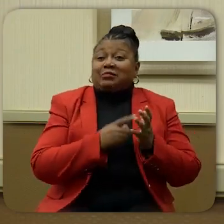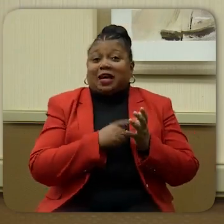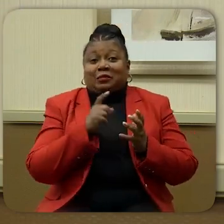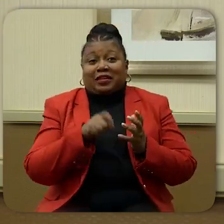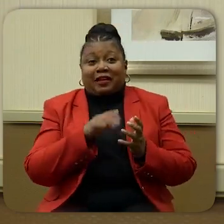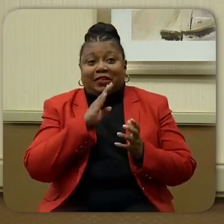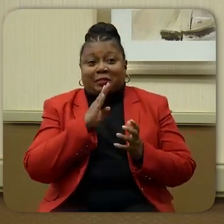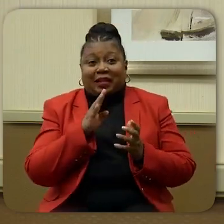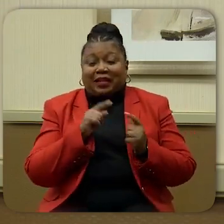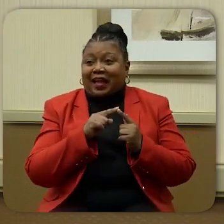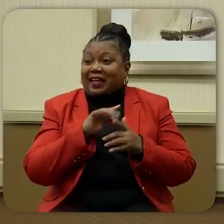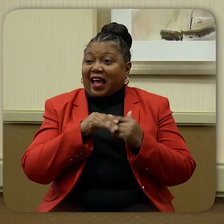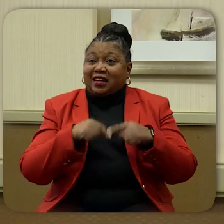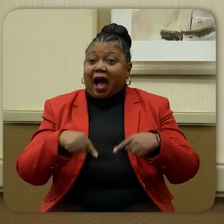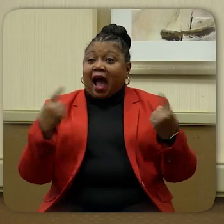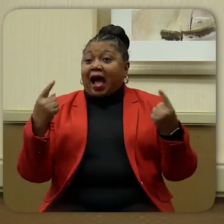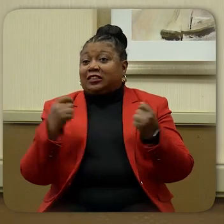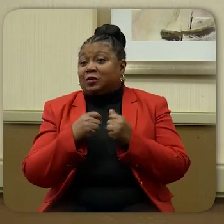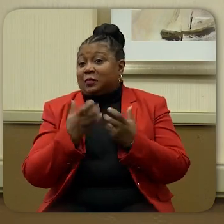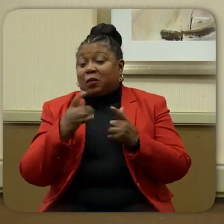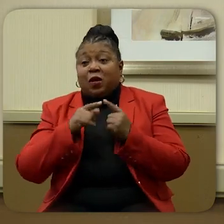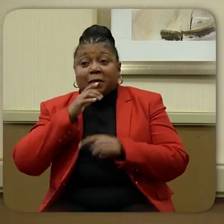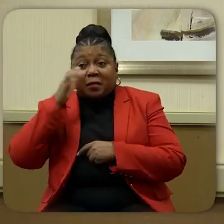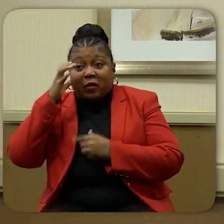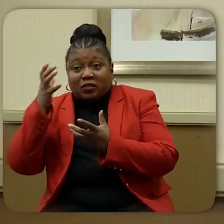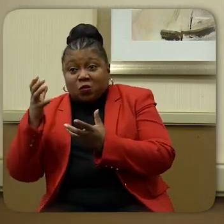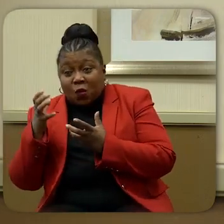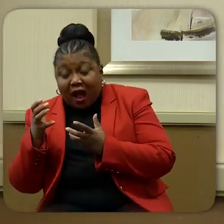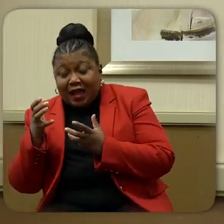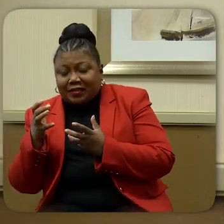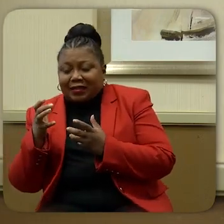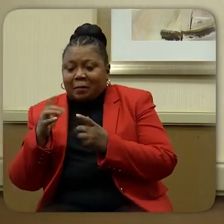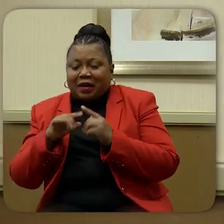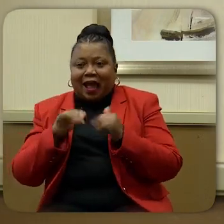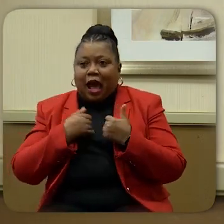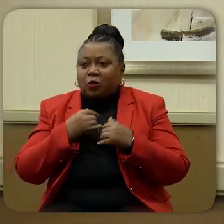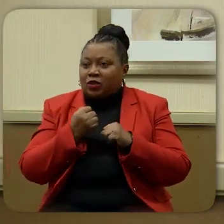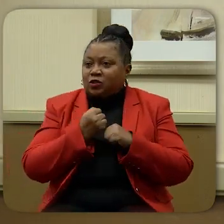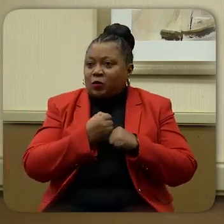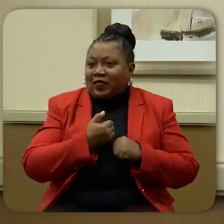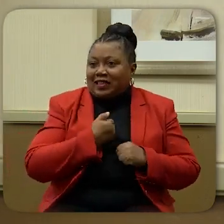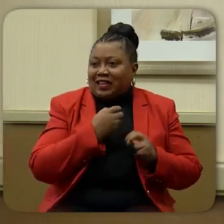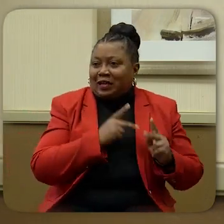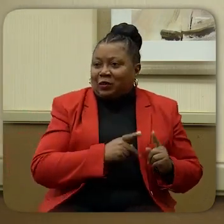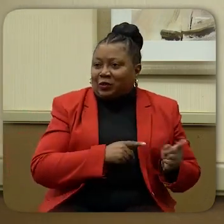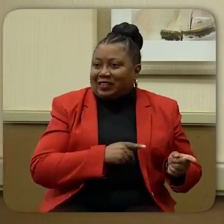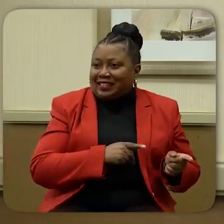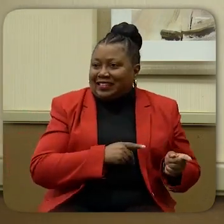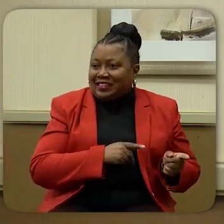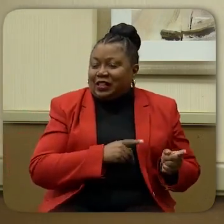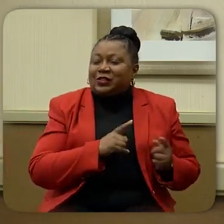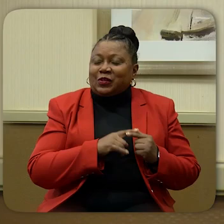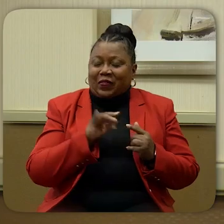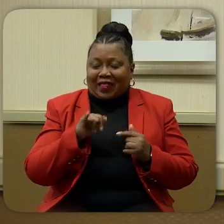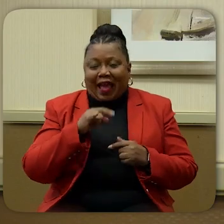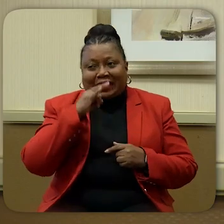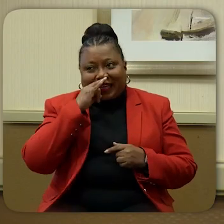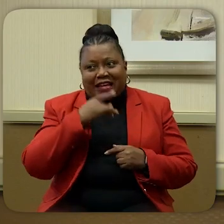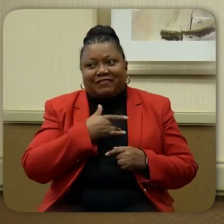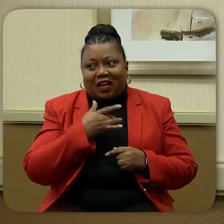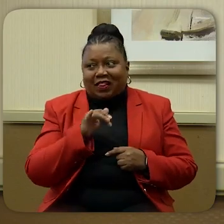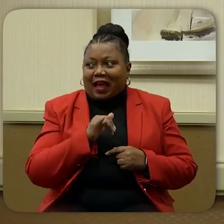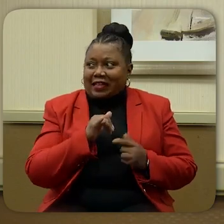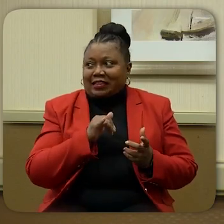be like at odds with like maybe what parents want, but how do we support the young person? And so that kid felt